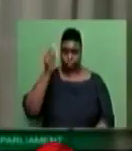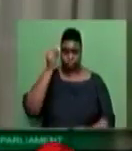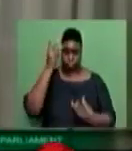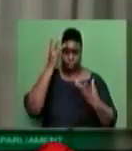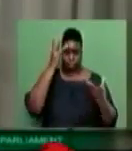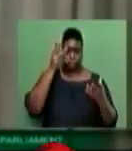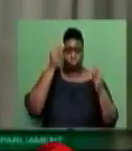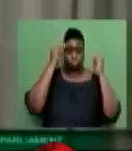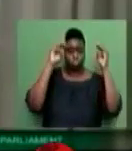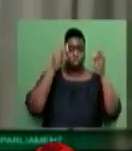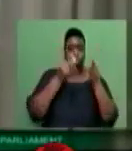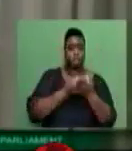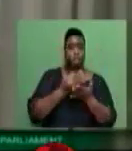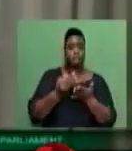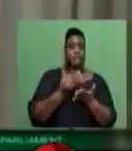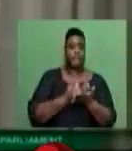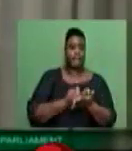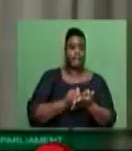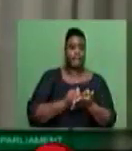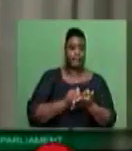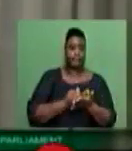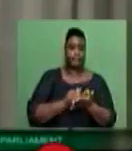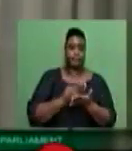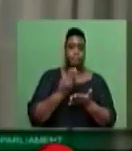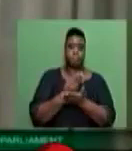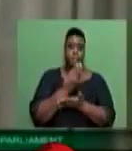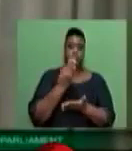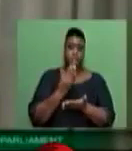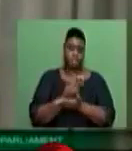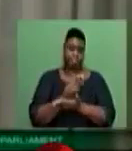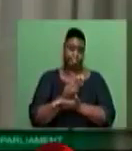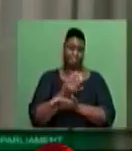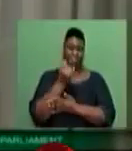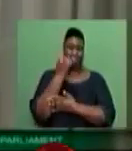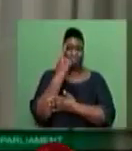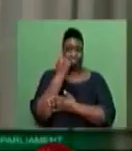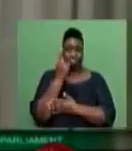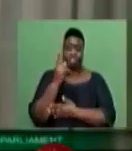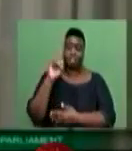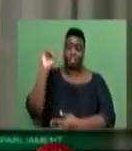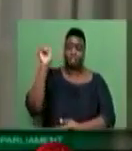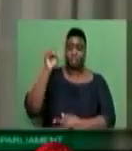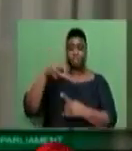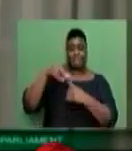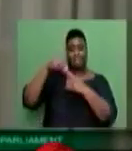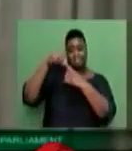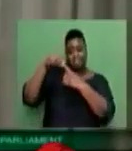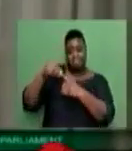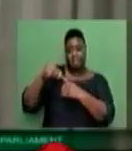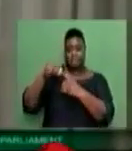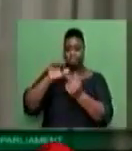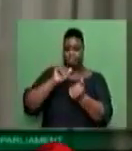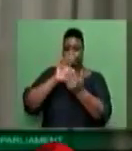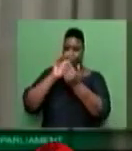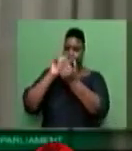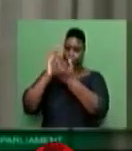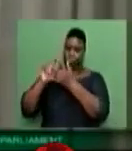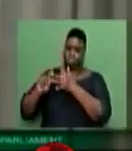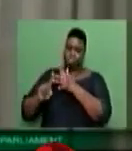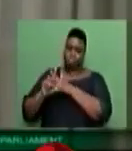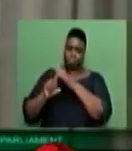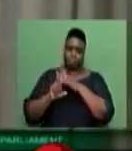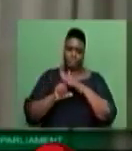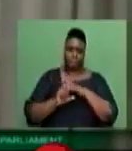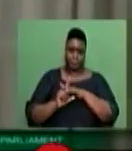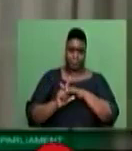1996. Tobago has special challenges, and we continue to work with the Tobago House of Assembly to